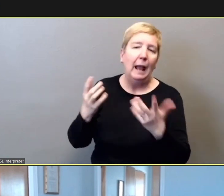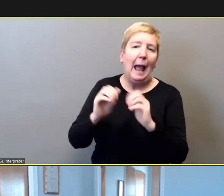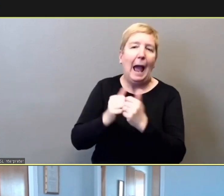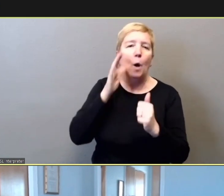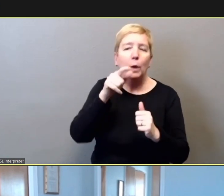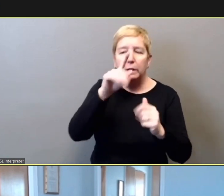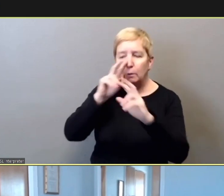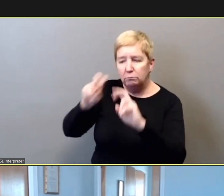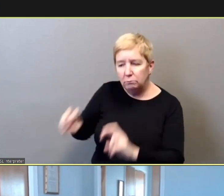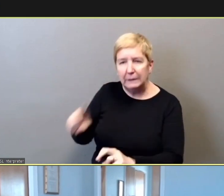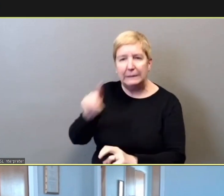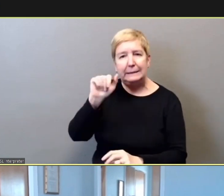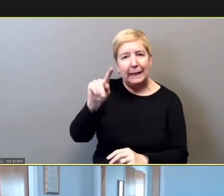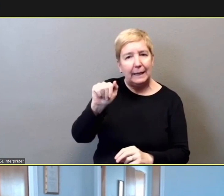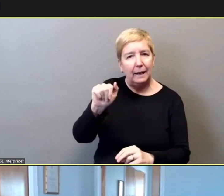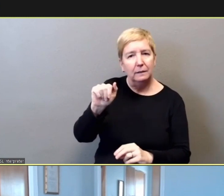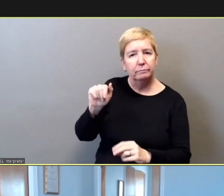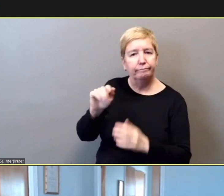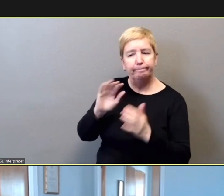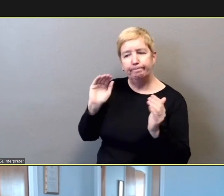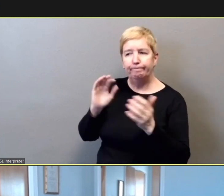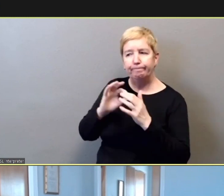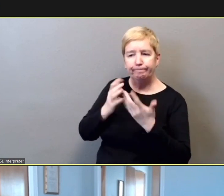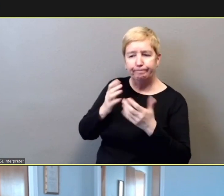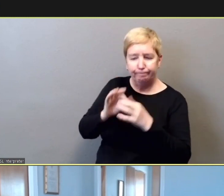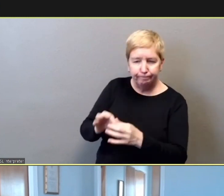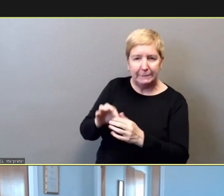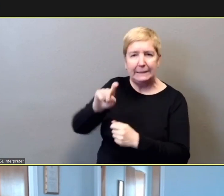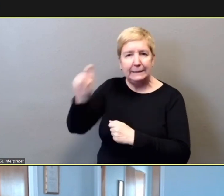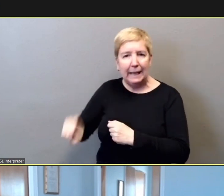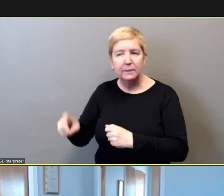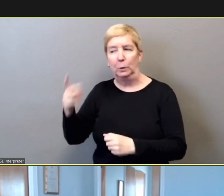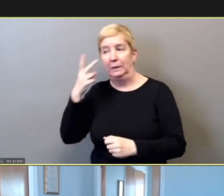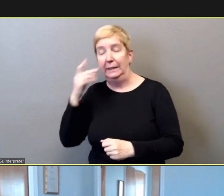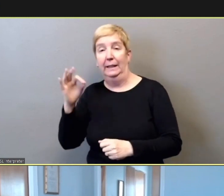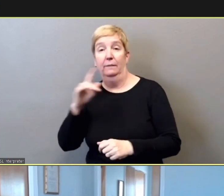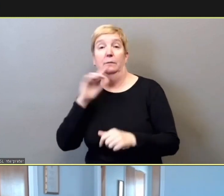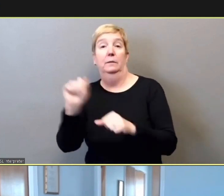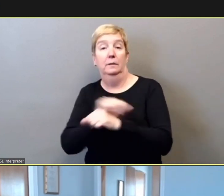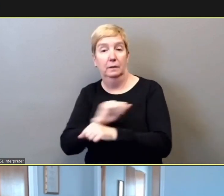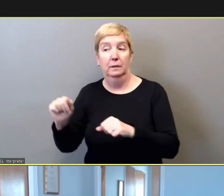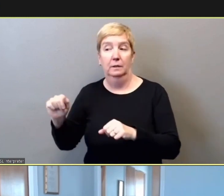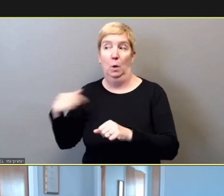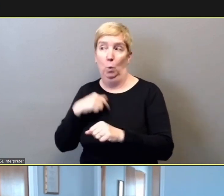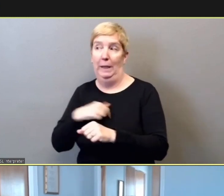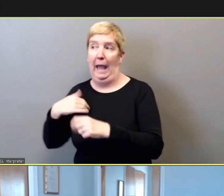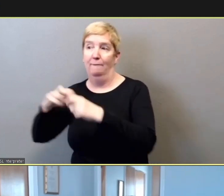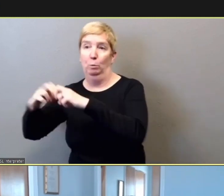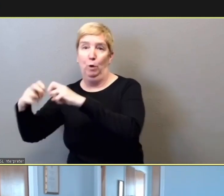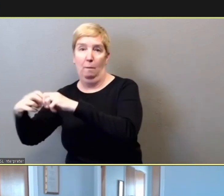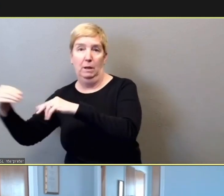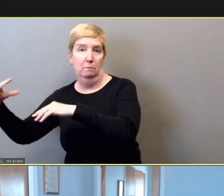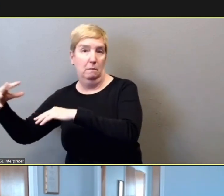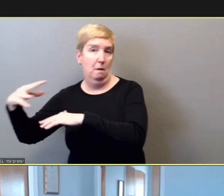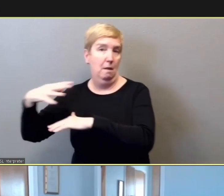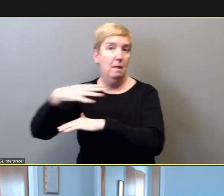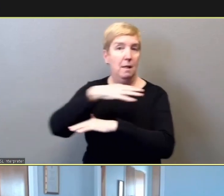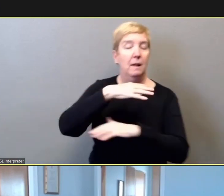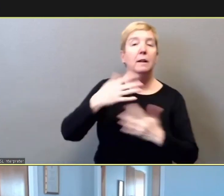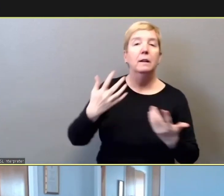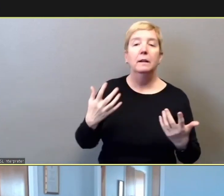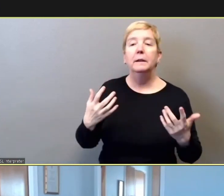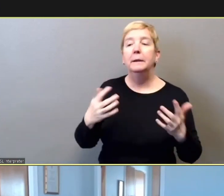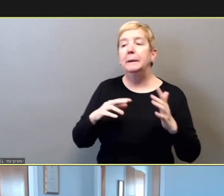looking at to give you an indication of whether or not there's a problem, both